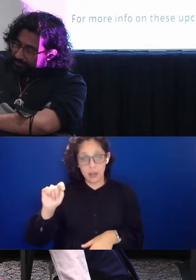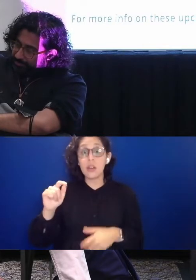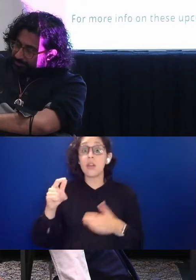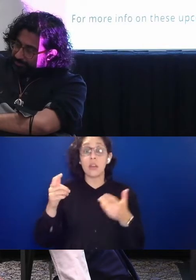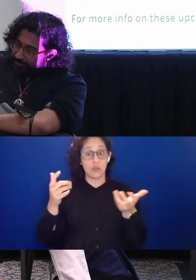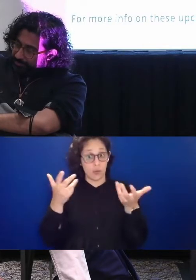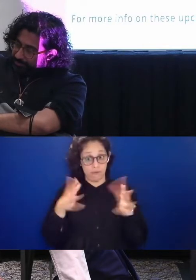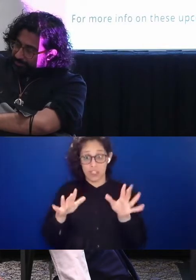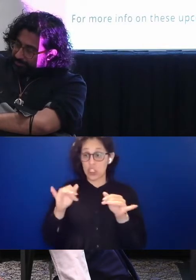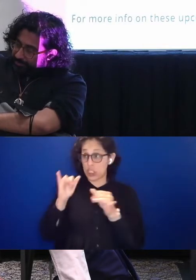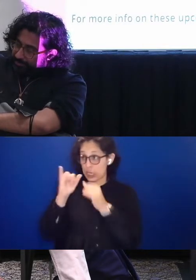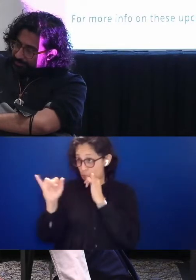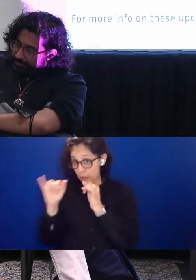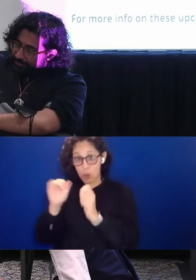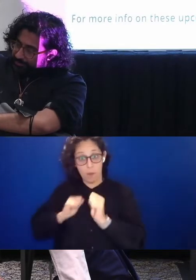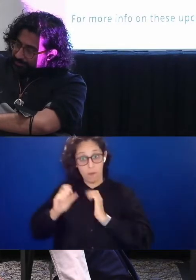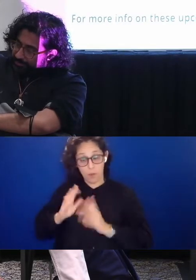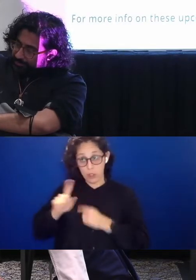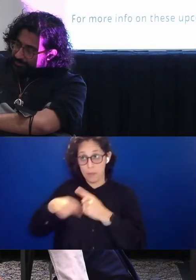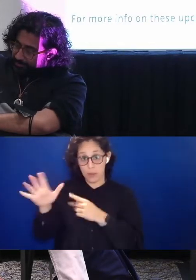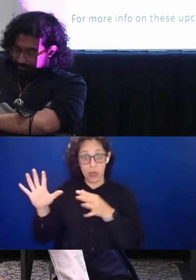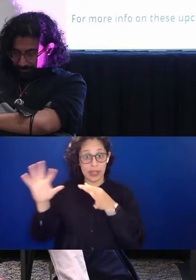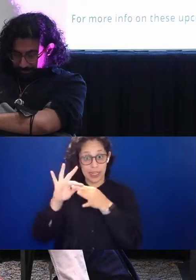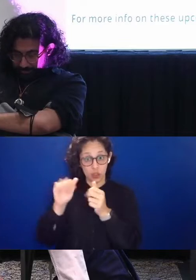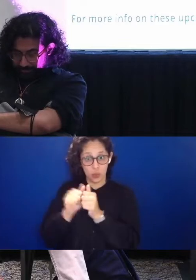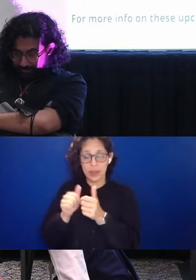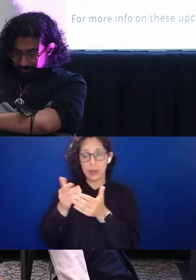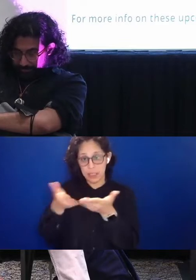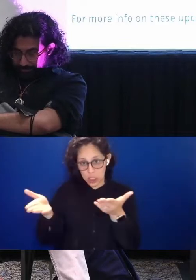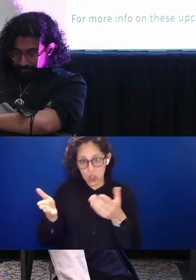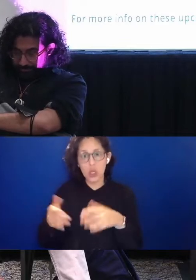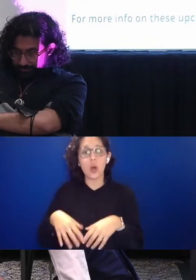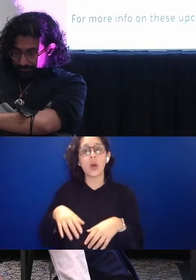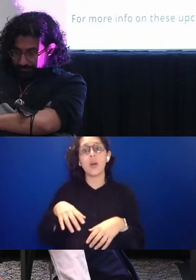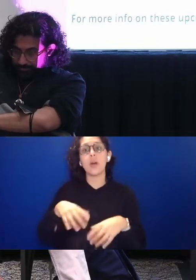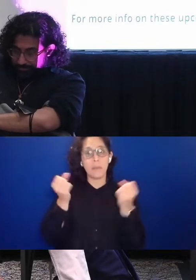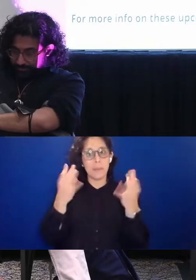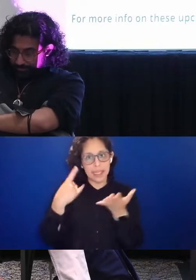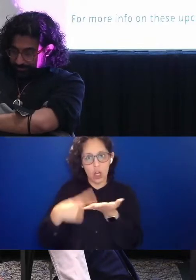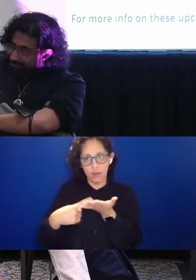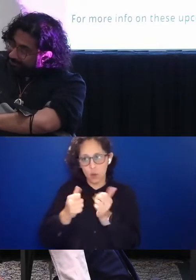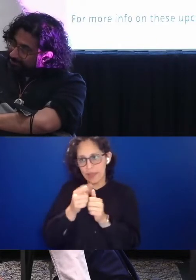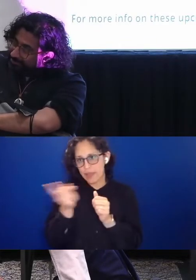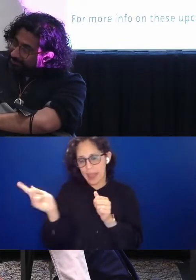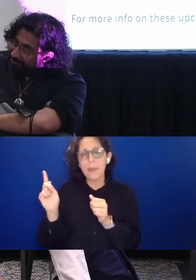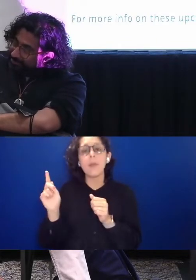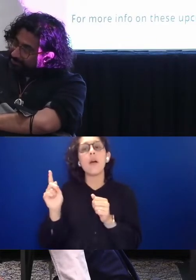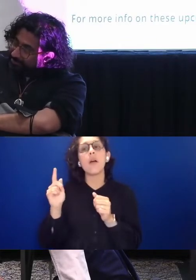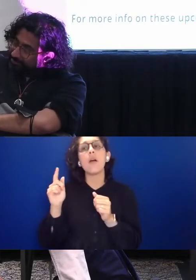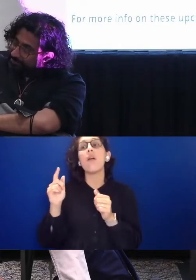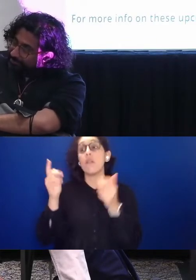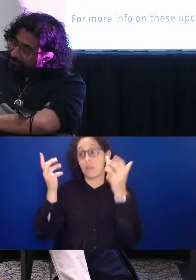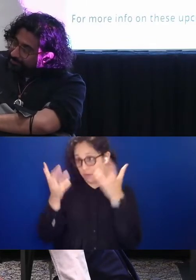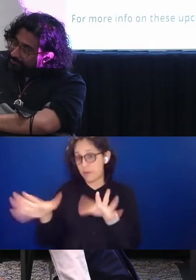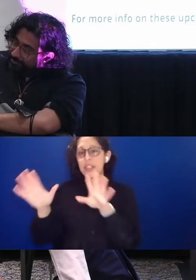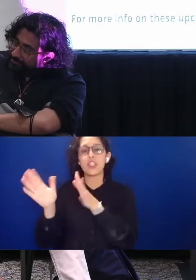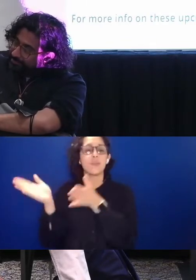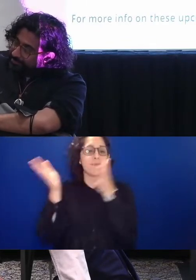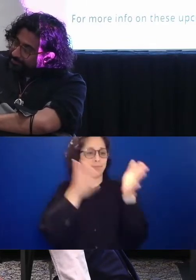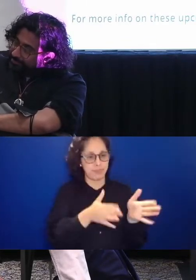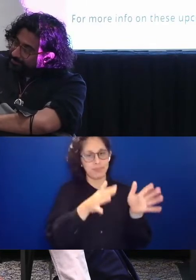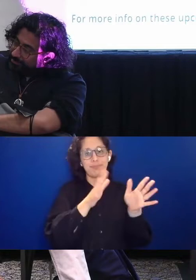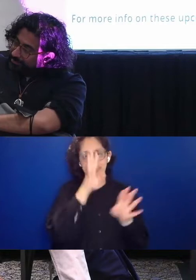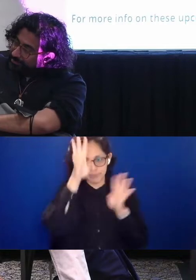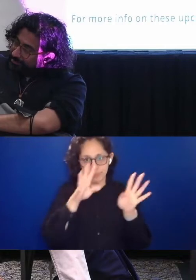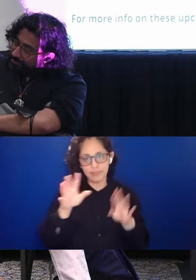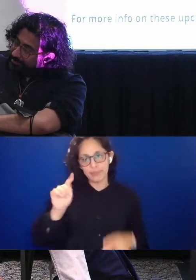the performers about their connection to the material and having a lot of conversations with them, then I like made a text. And